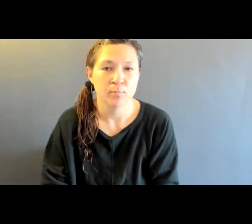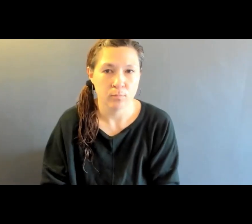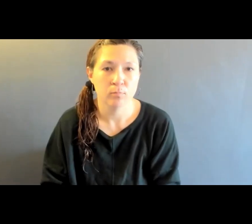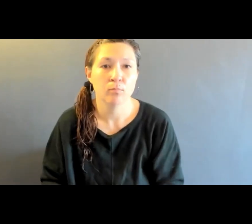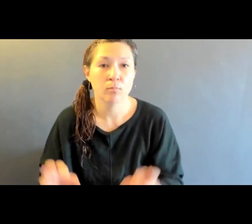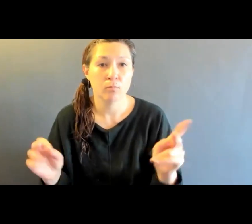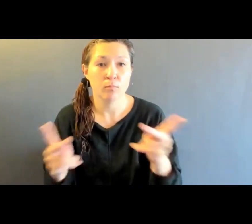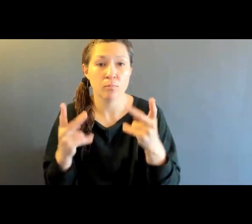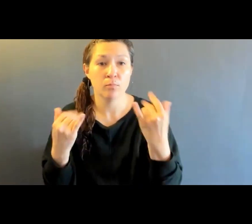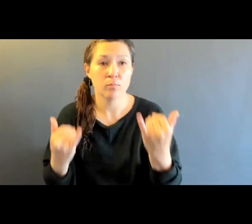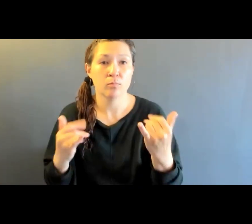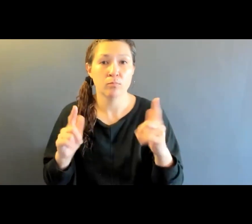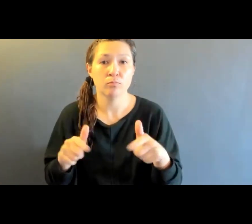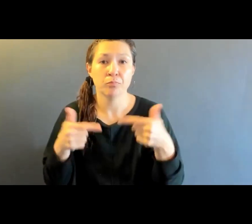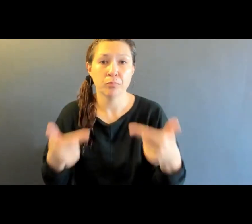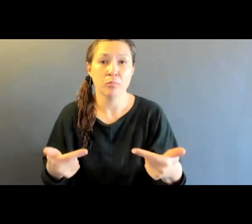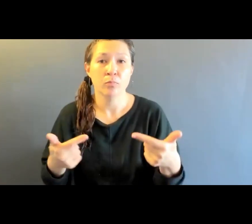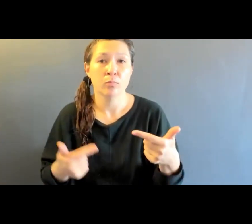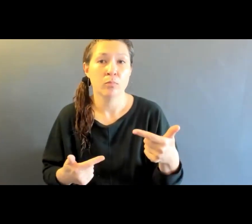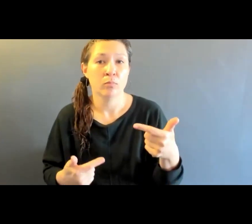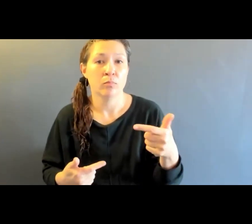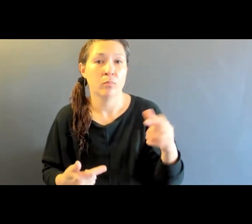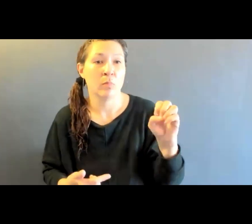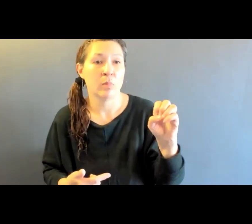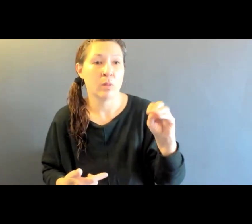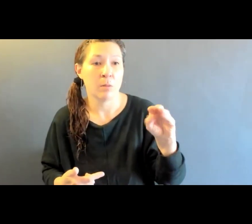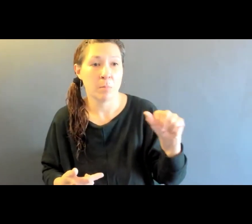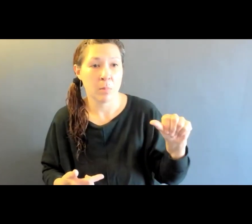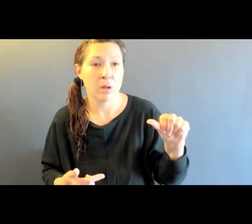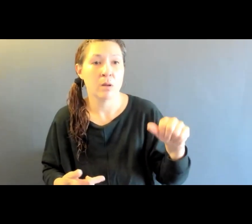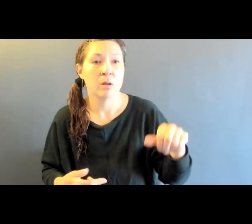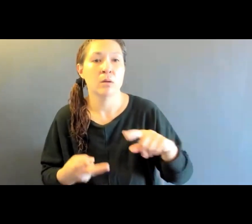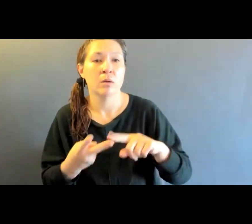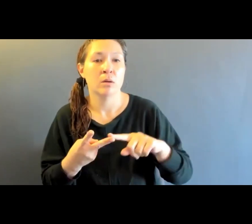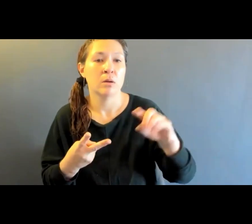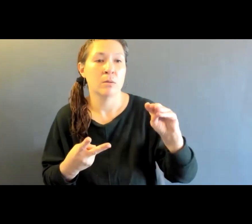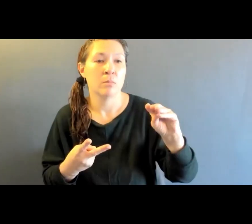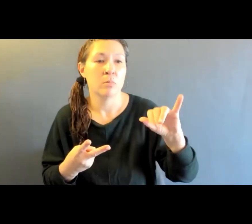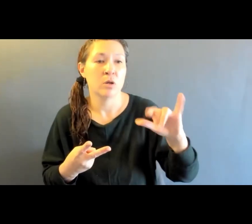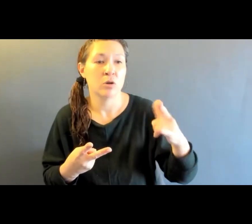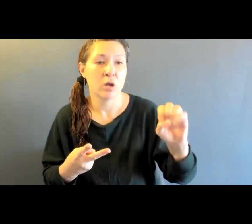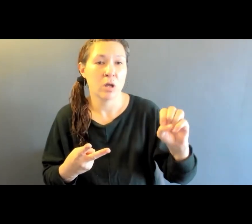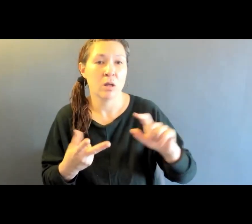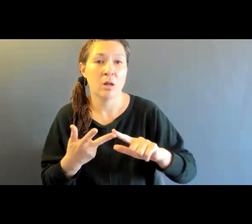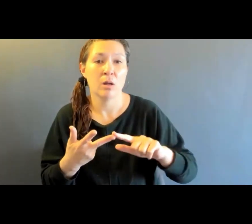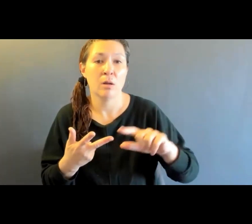So I will now turn it over to Emma, Michelle, and Marley.